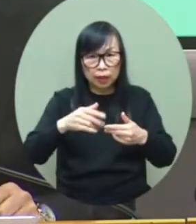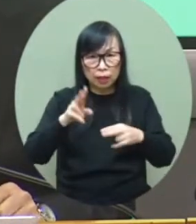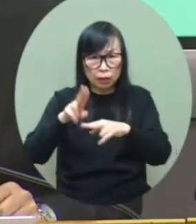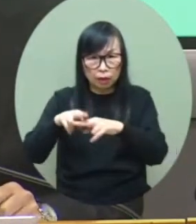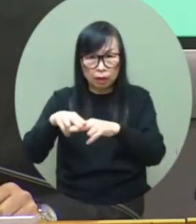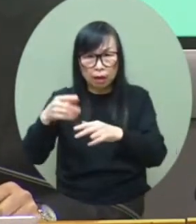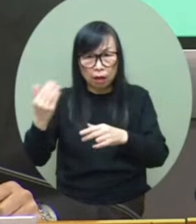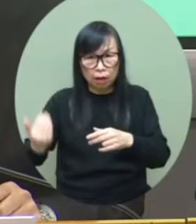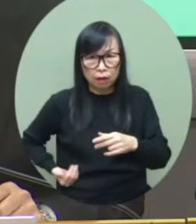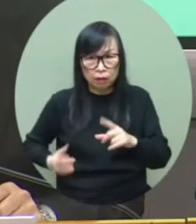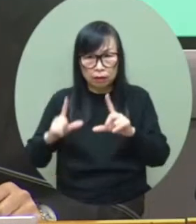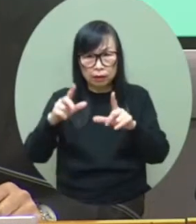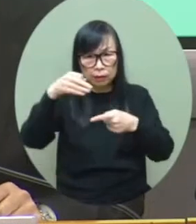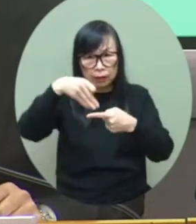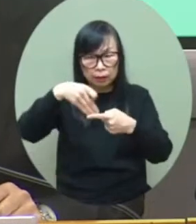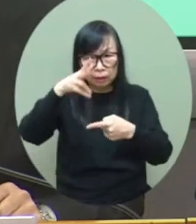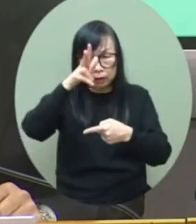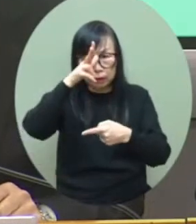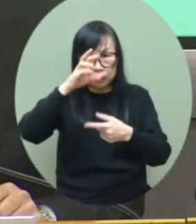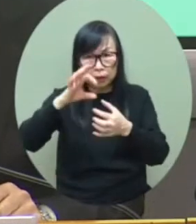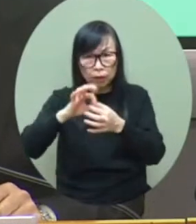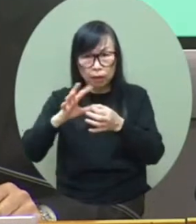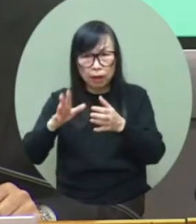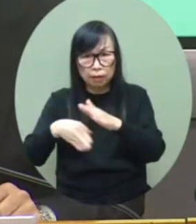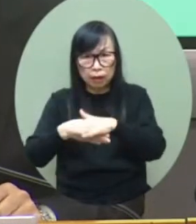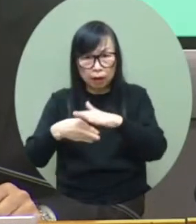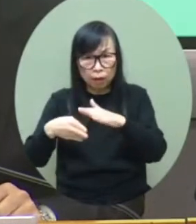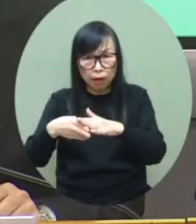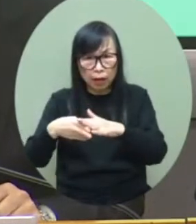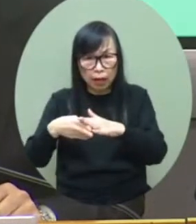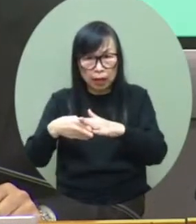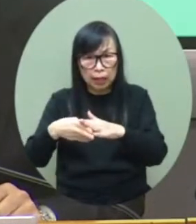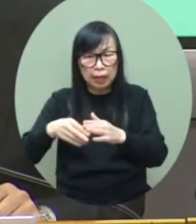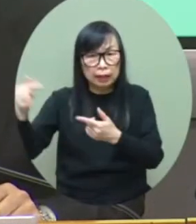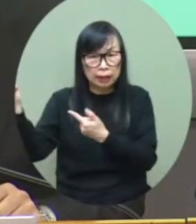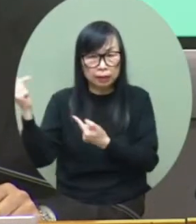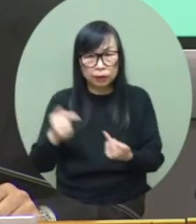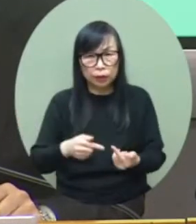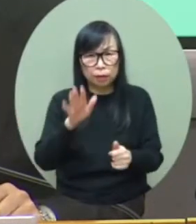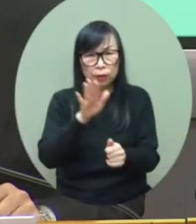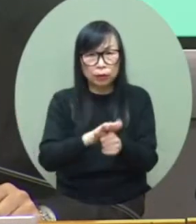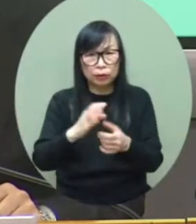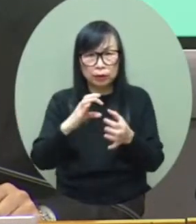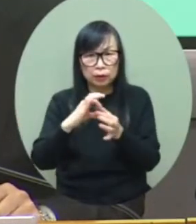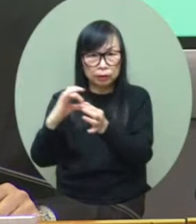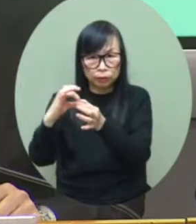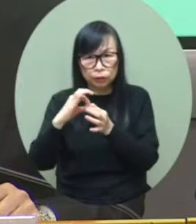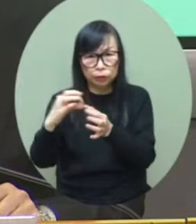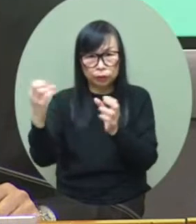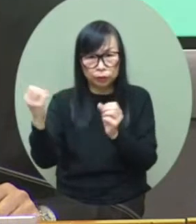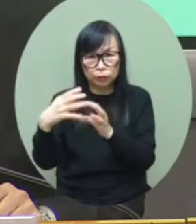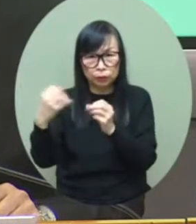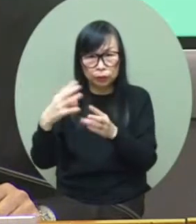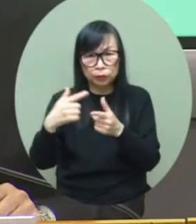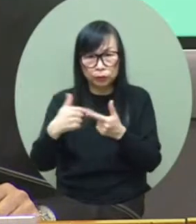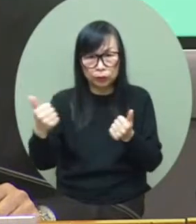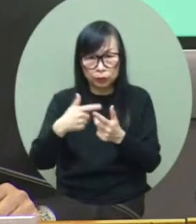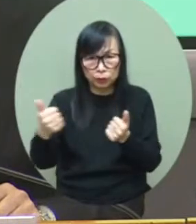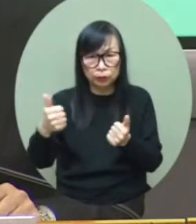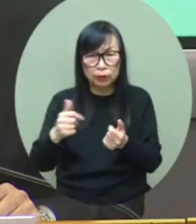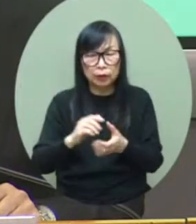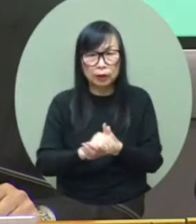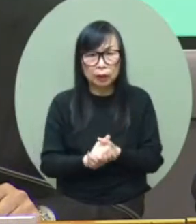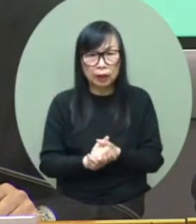lead the coordination on resumption of normal travel, and with the Guangdong provincial government and the Shenzhen municipal government and all other